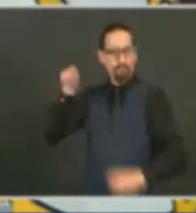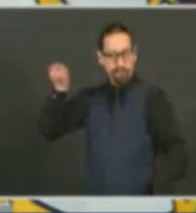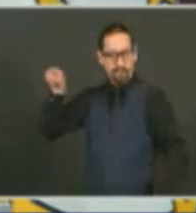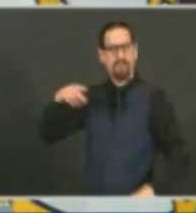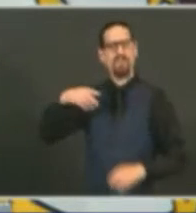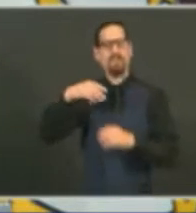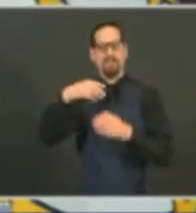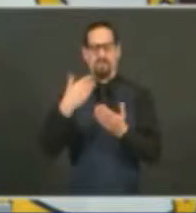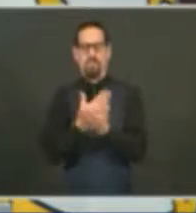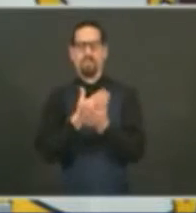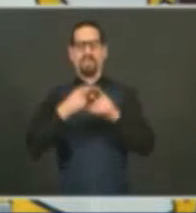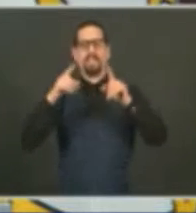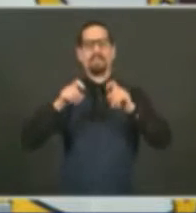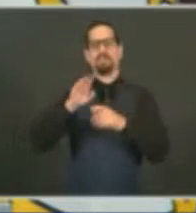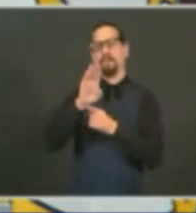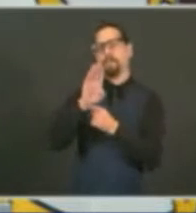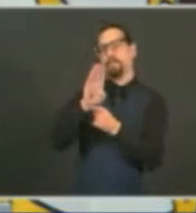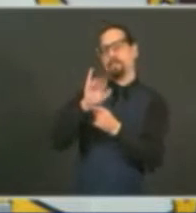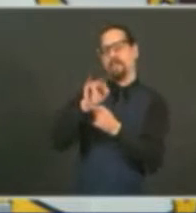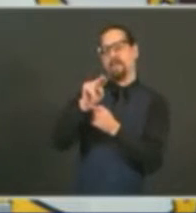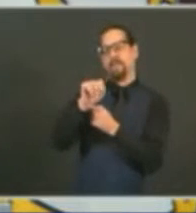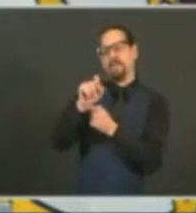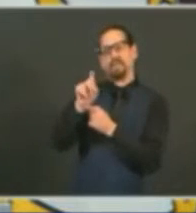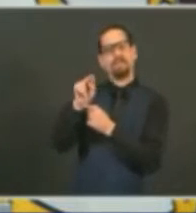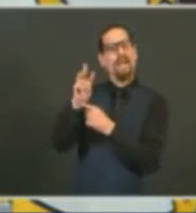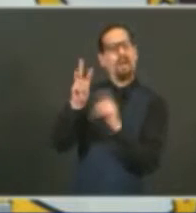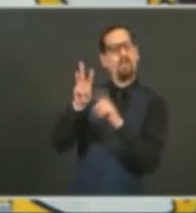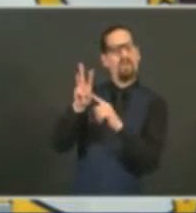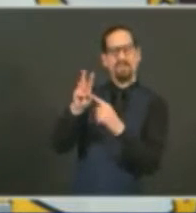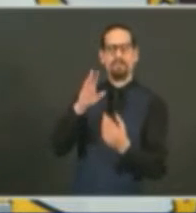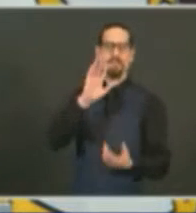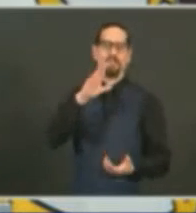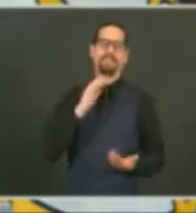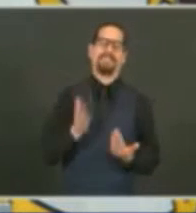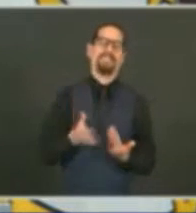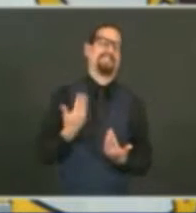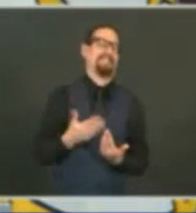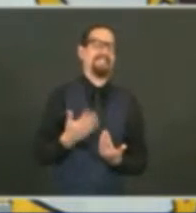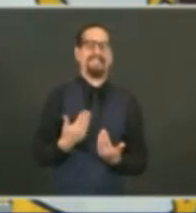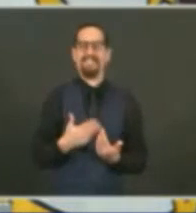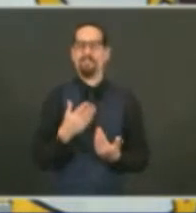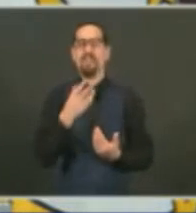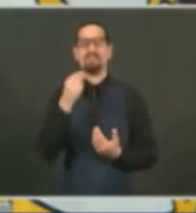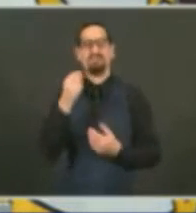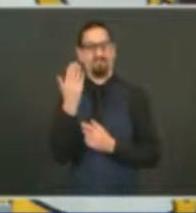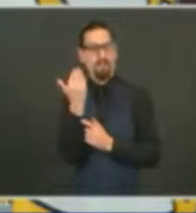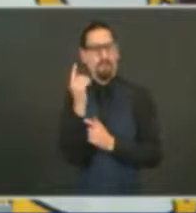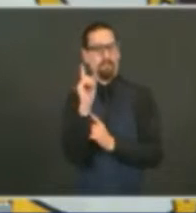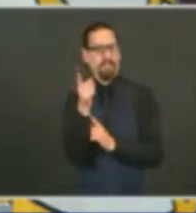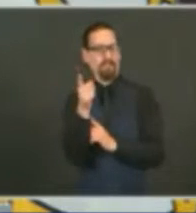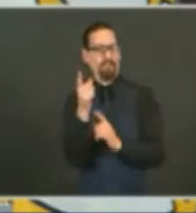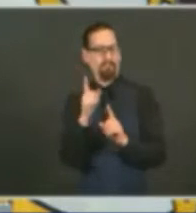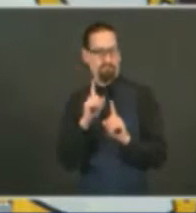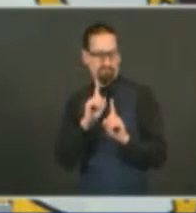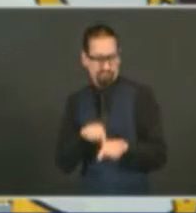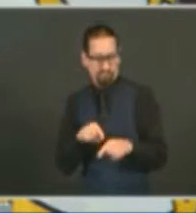easy, do-it-yourself, 15-minute, painless COVID